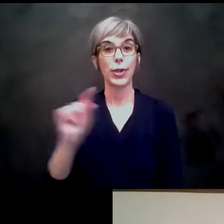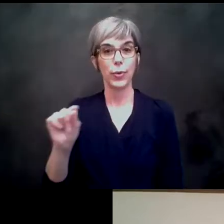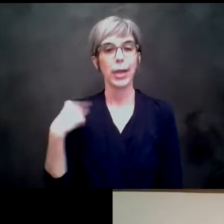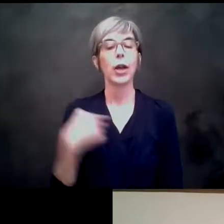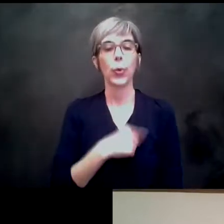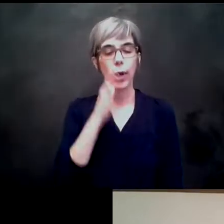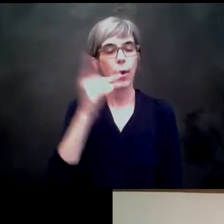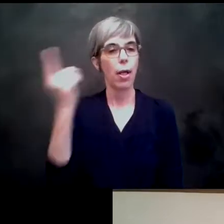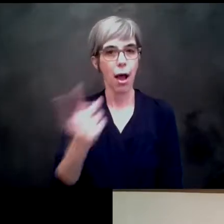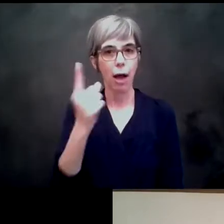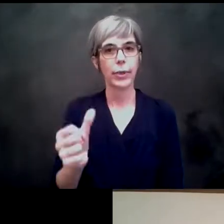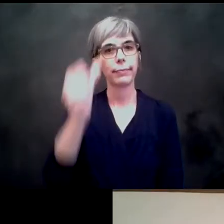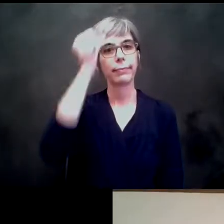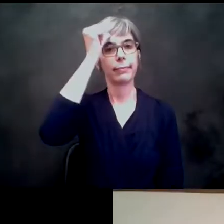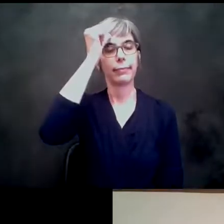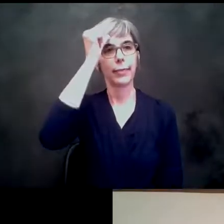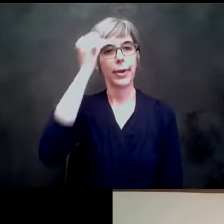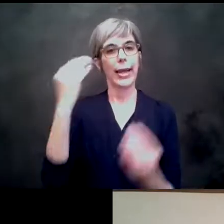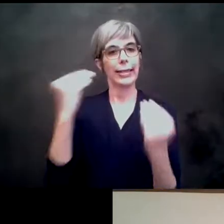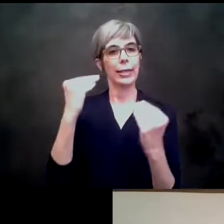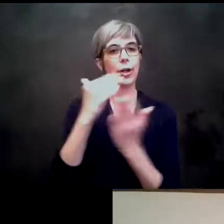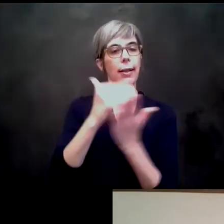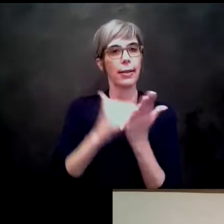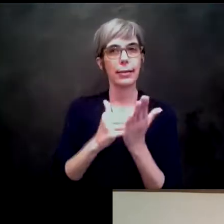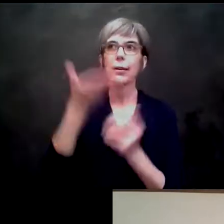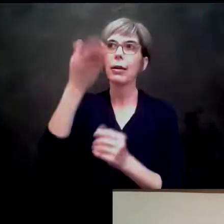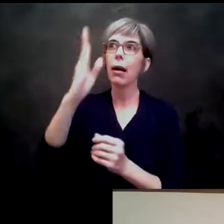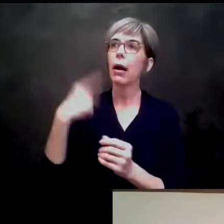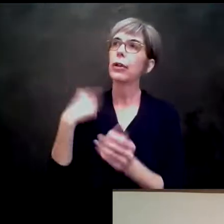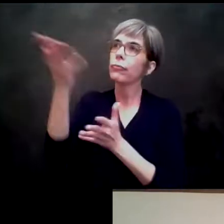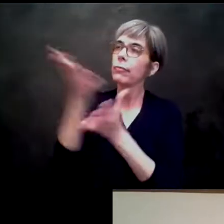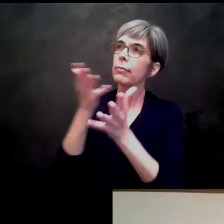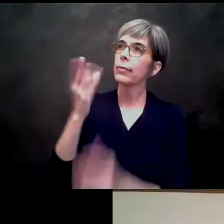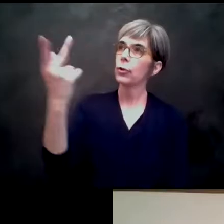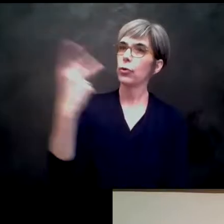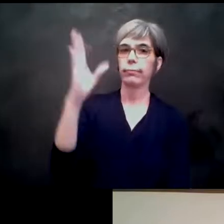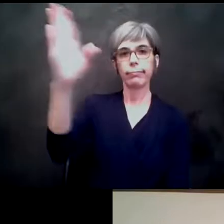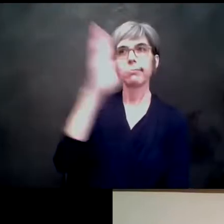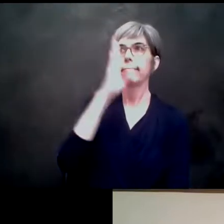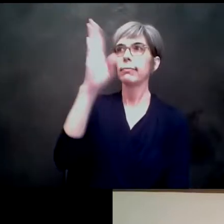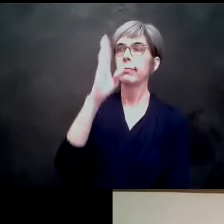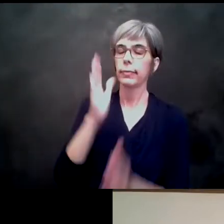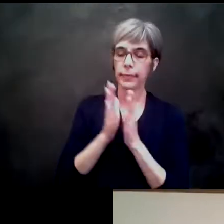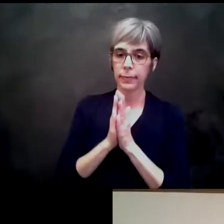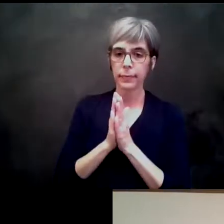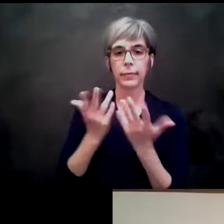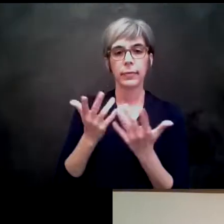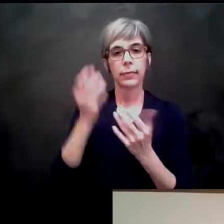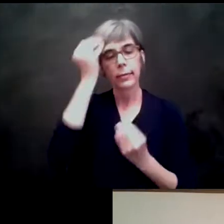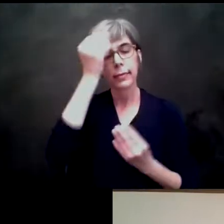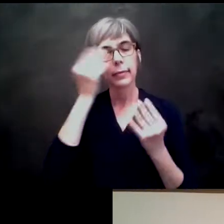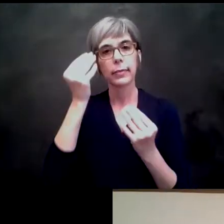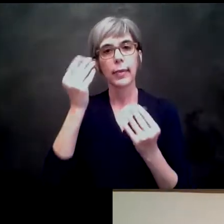got the opportunity to draw nearer to God through quiet solitude and contemplation, which is what we're doing in the